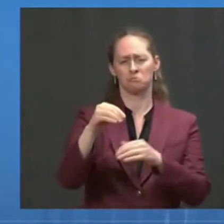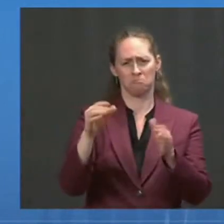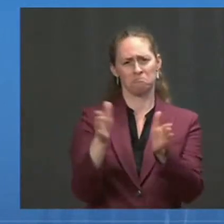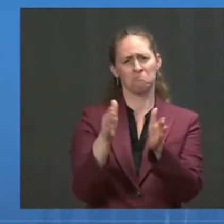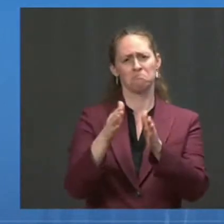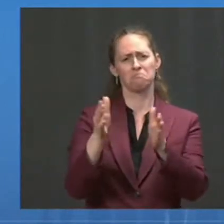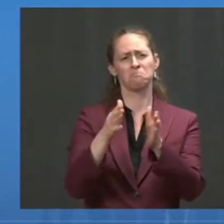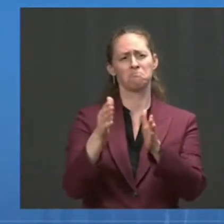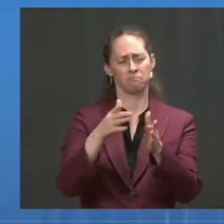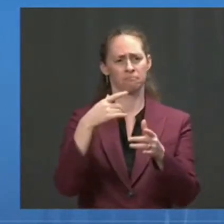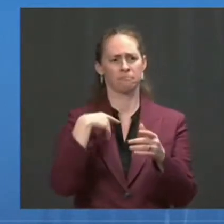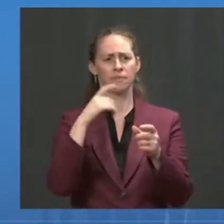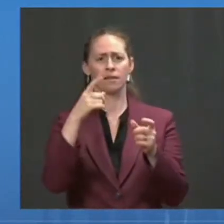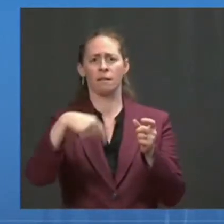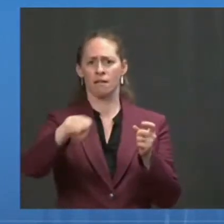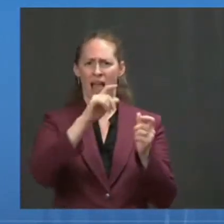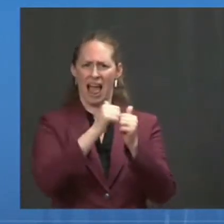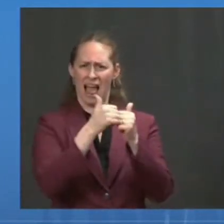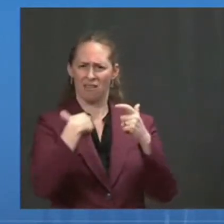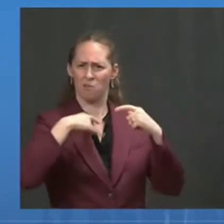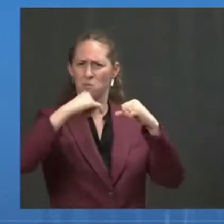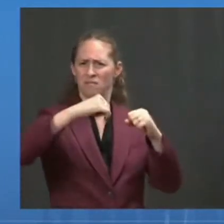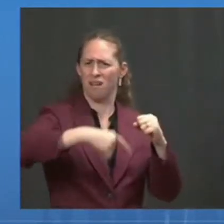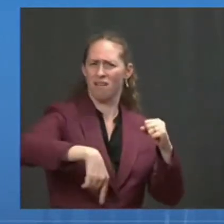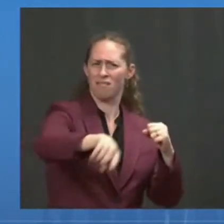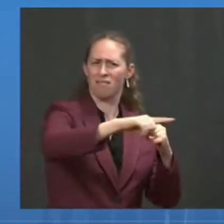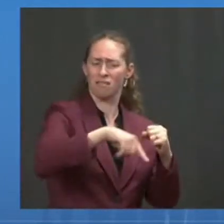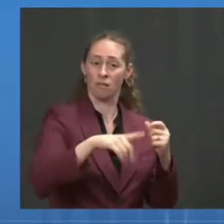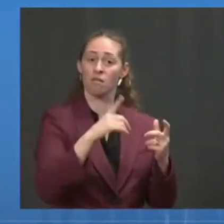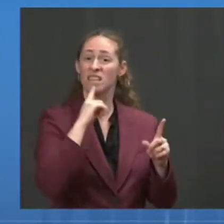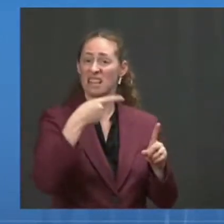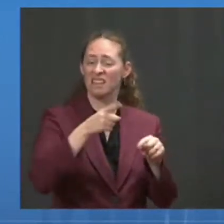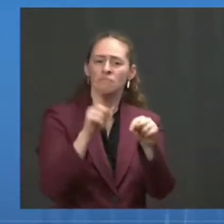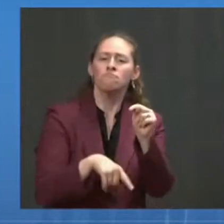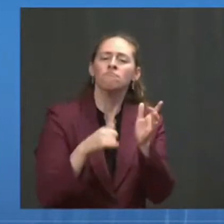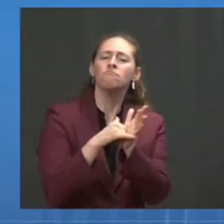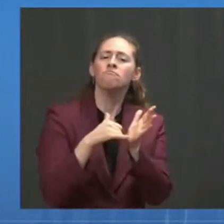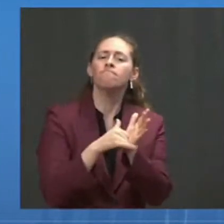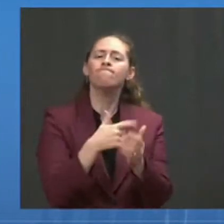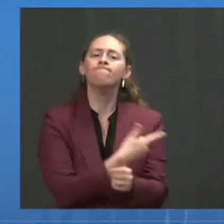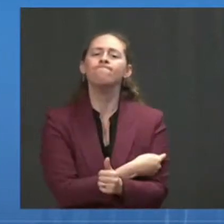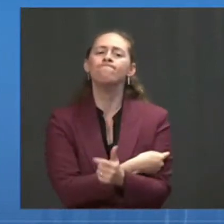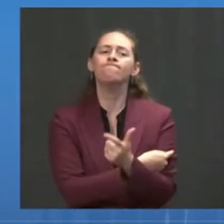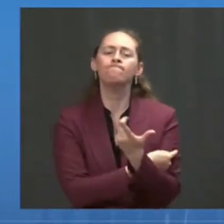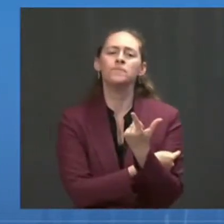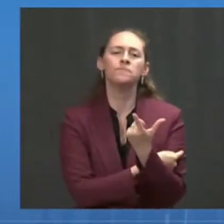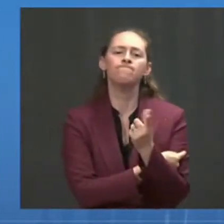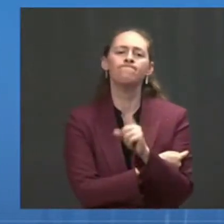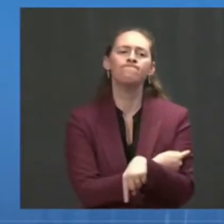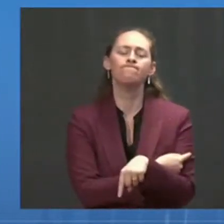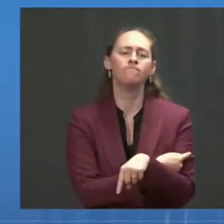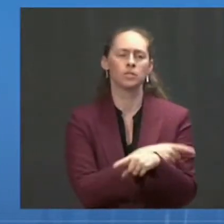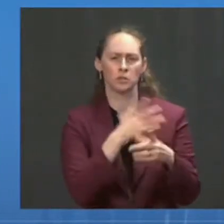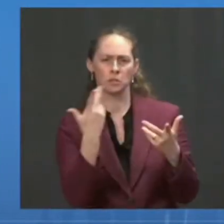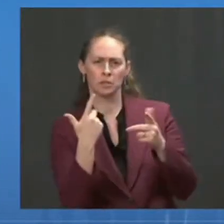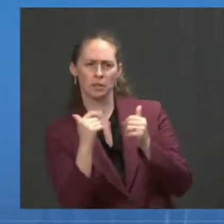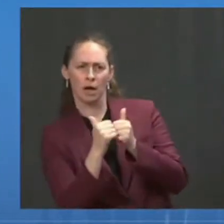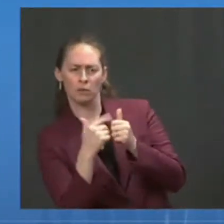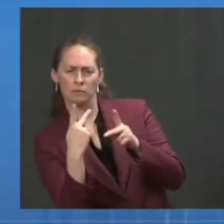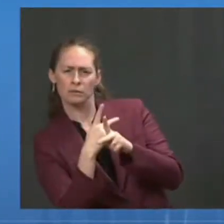provide increased protection to these vulnerable people who are disproportionately impacted by severe outcomes due to